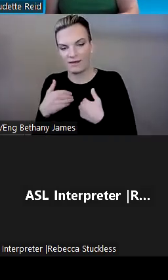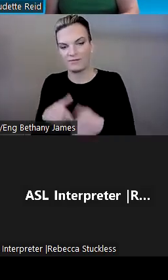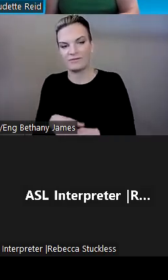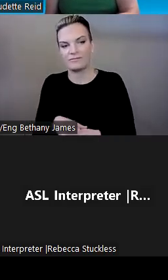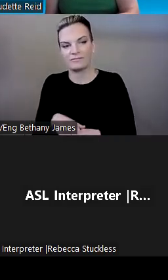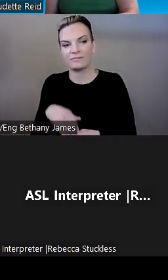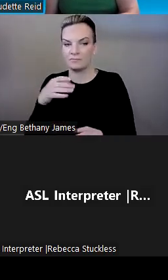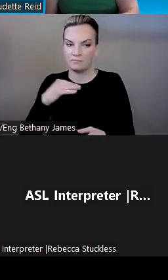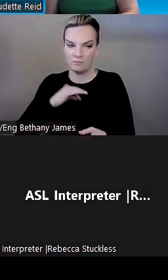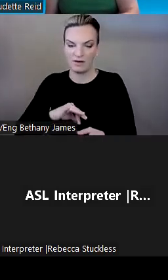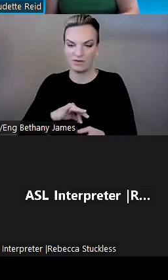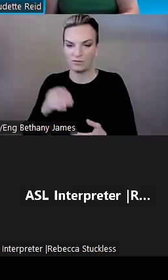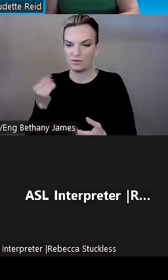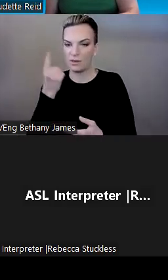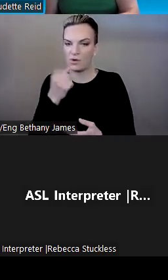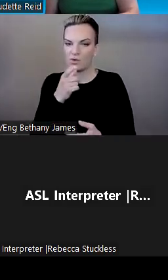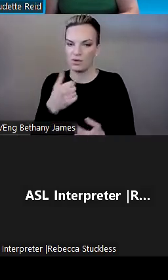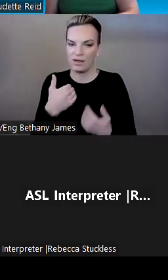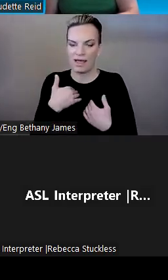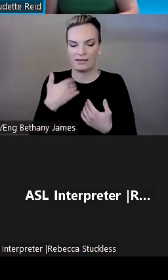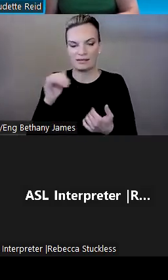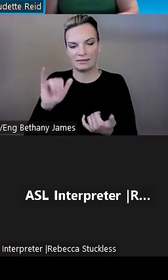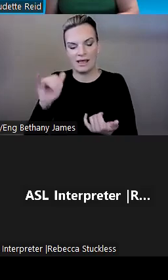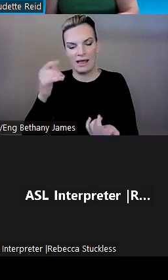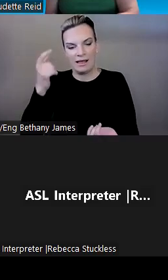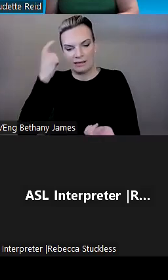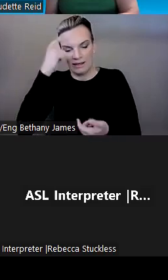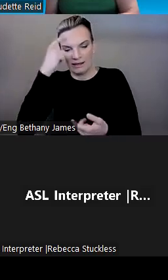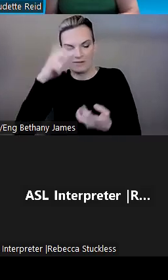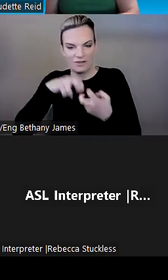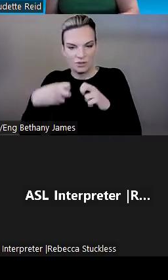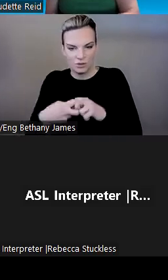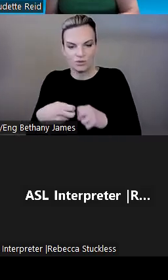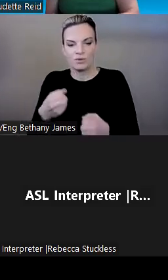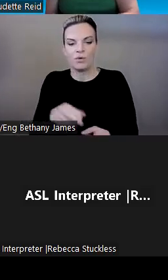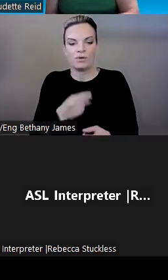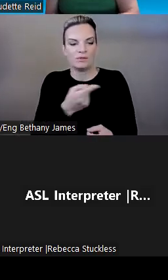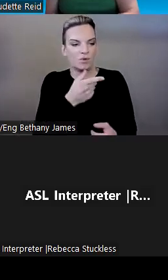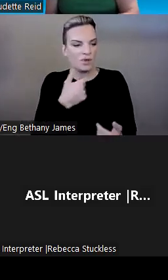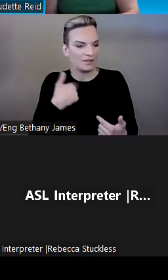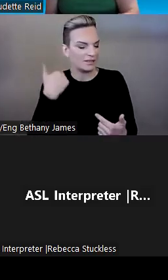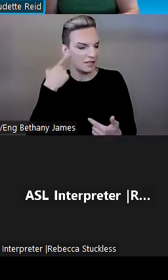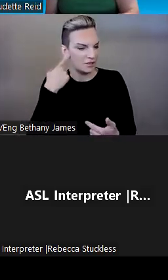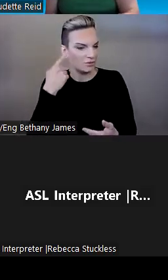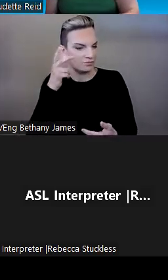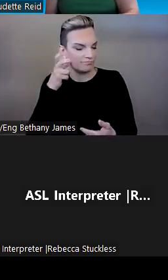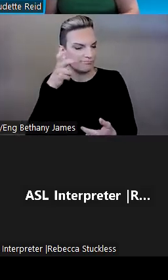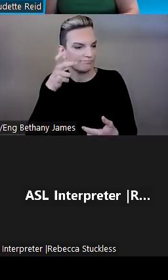be very beneficial for someone who has a cognitive issue as well as someone who has hearing issues.